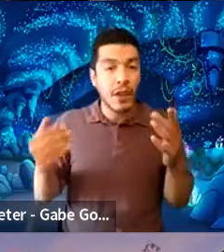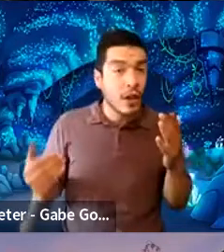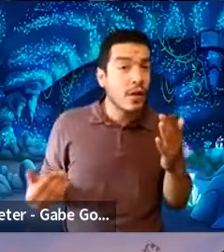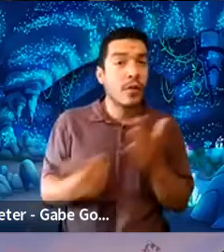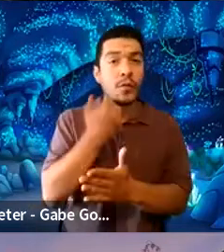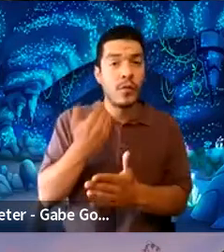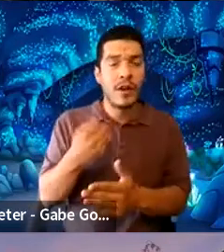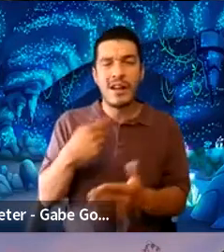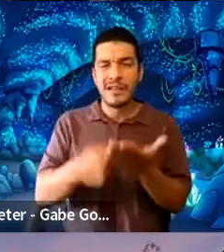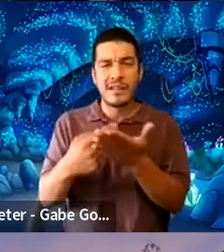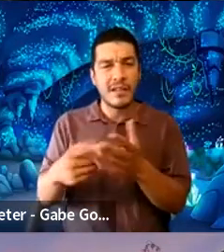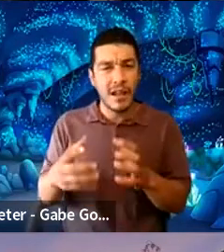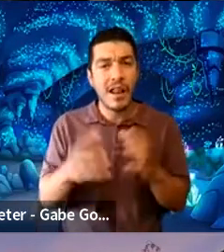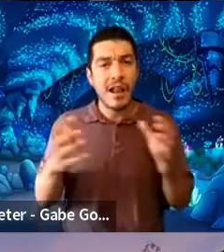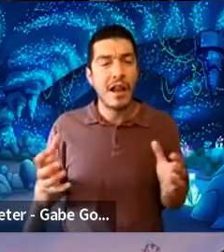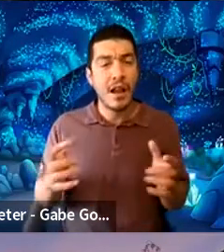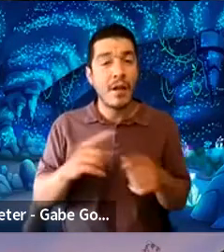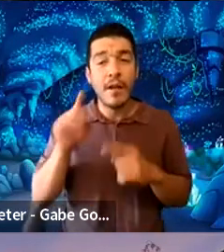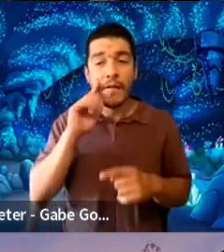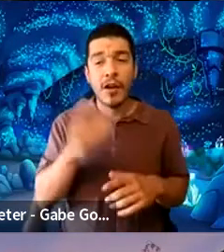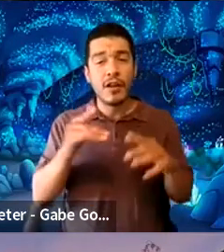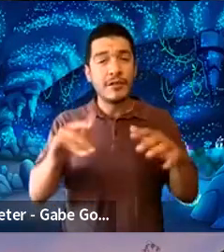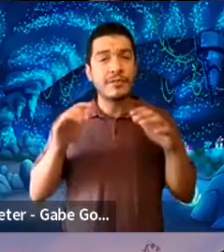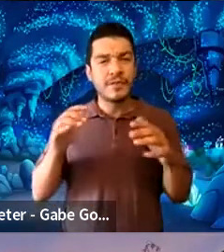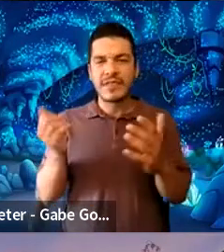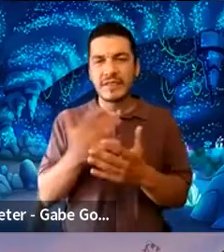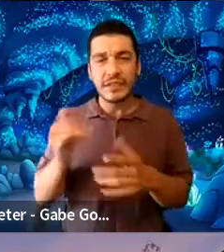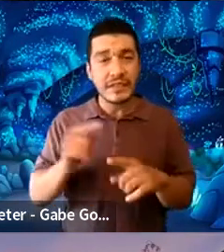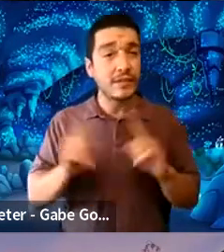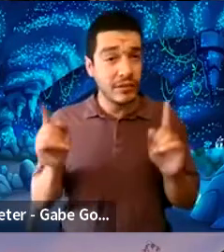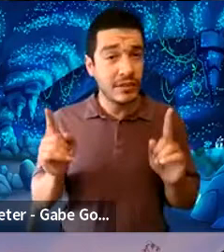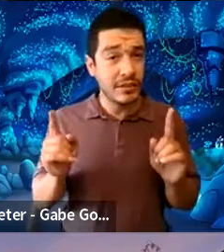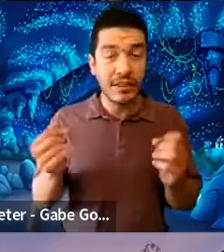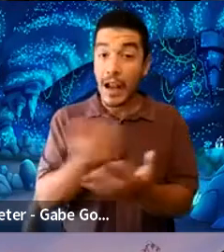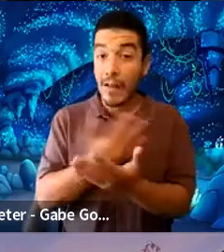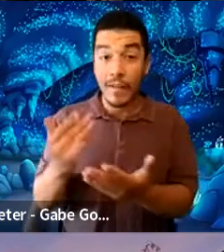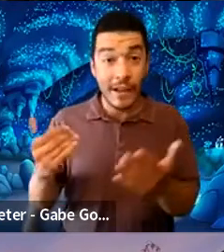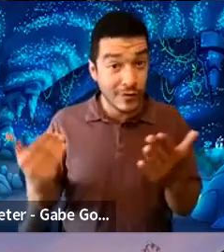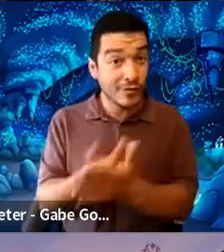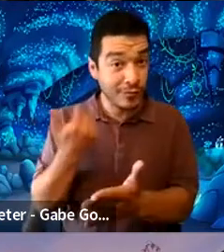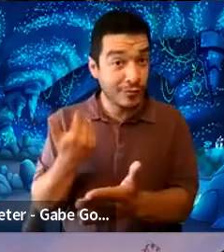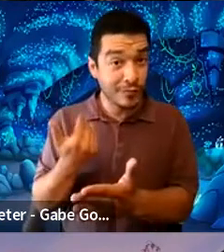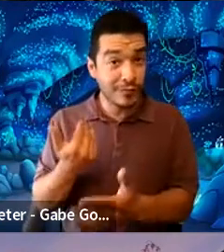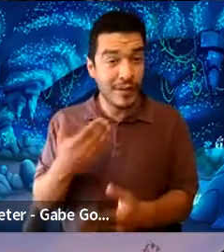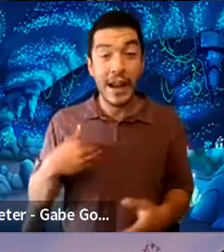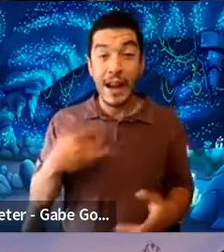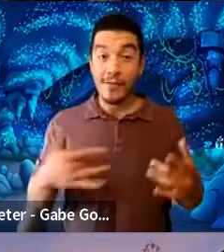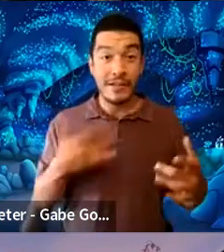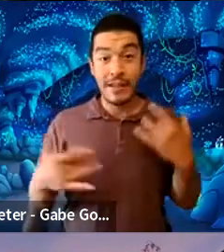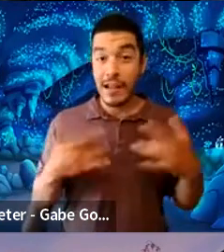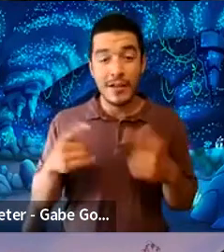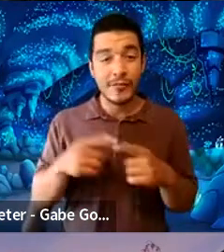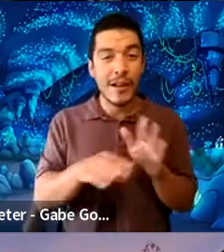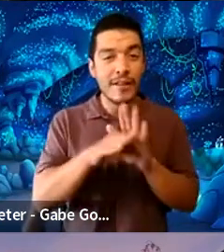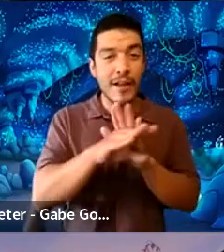And I say this a lot, but for our audience, everything is different, everything is new. And I was excited to develop a